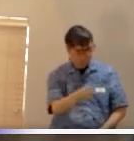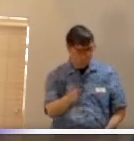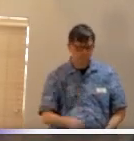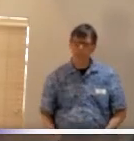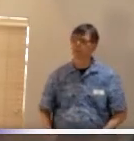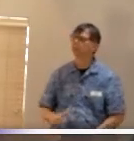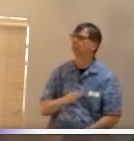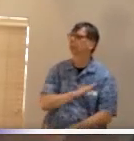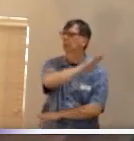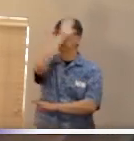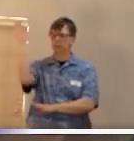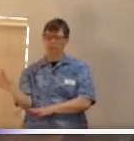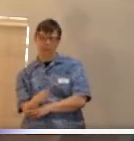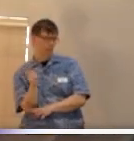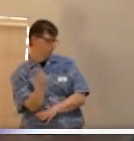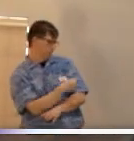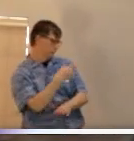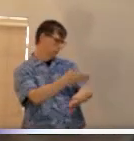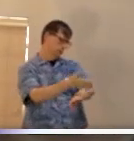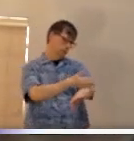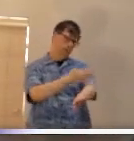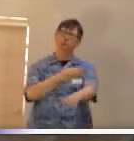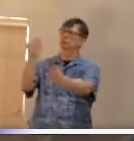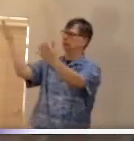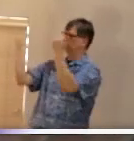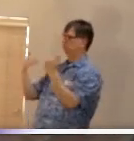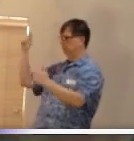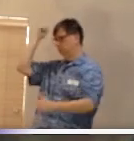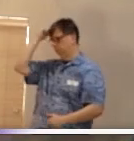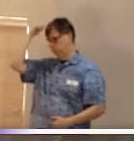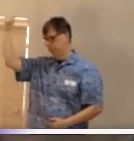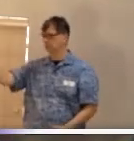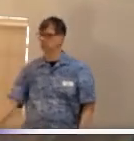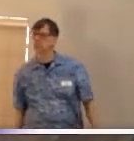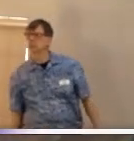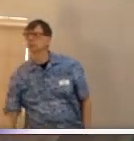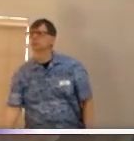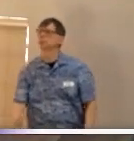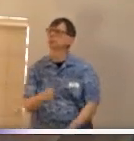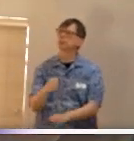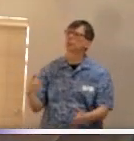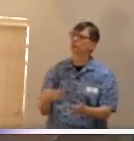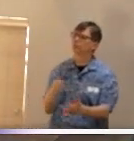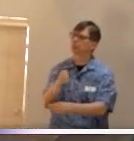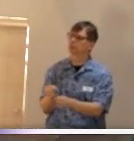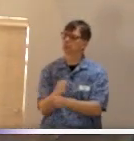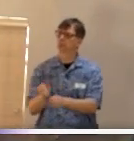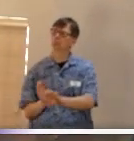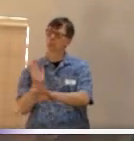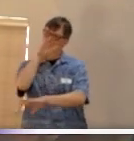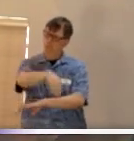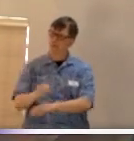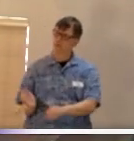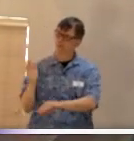Because all of these patterns come from the mind, and we give attention to the mind, then the patterns are recreated over and over again. And